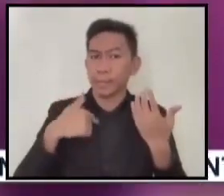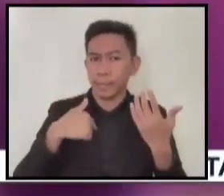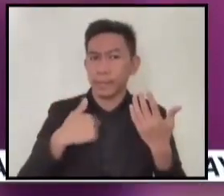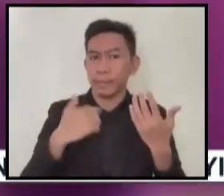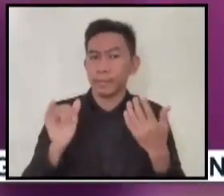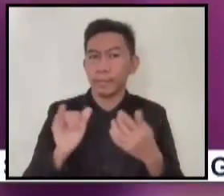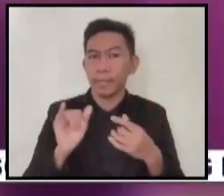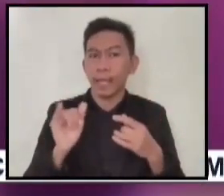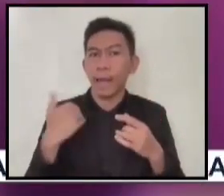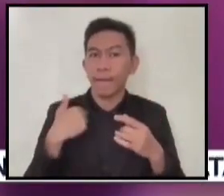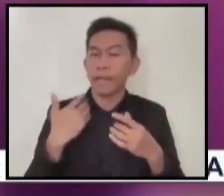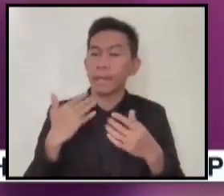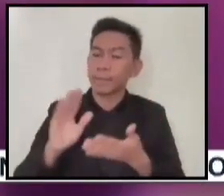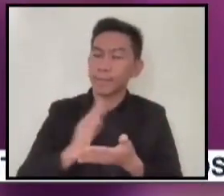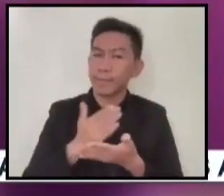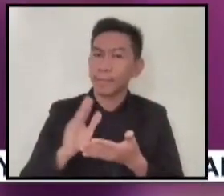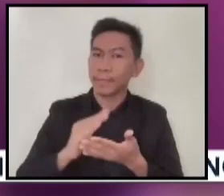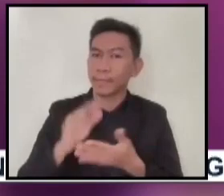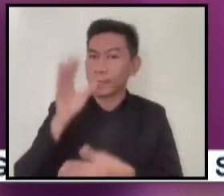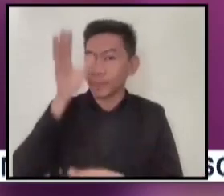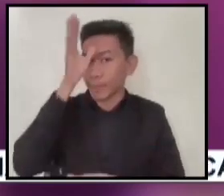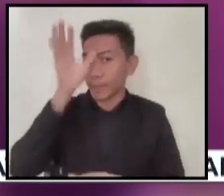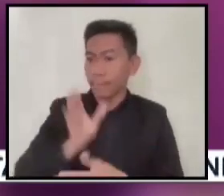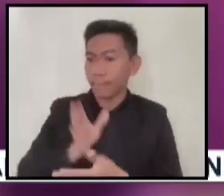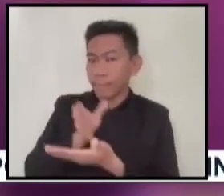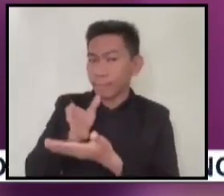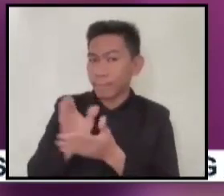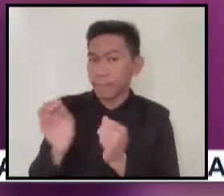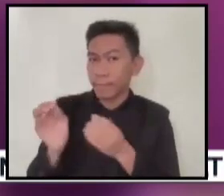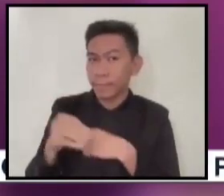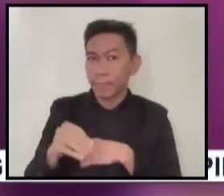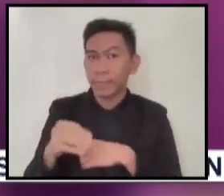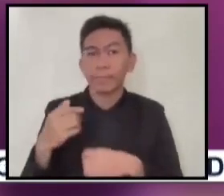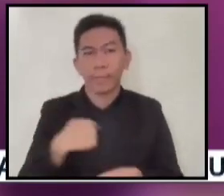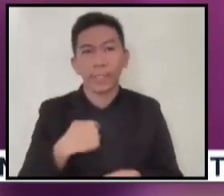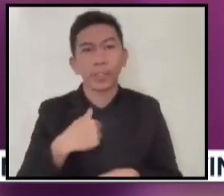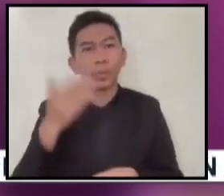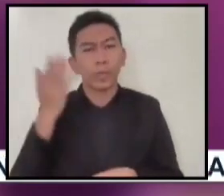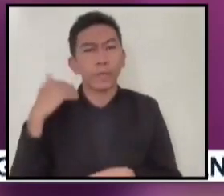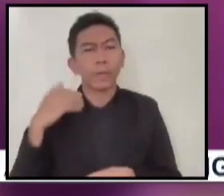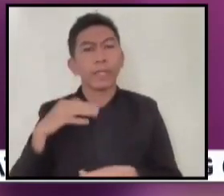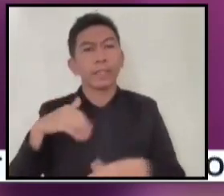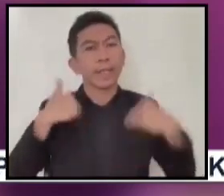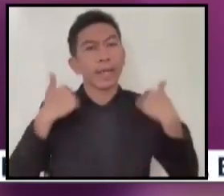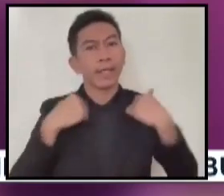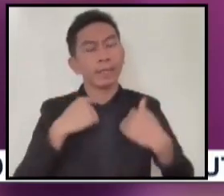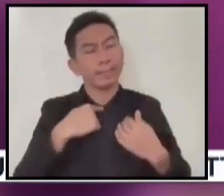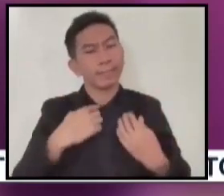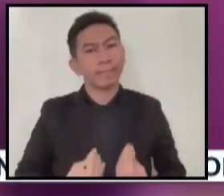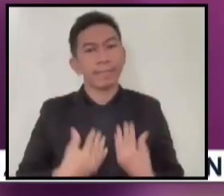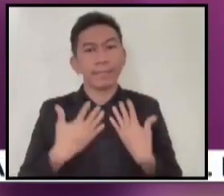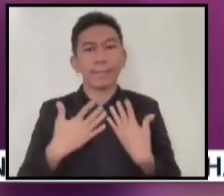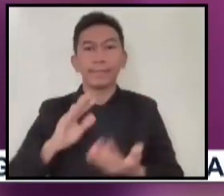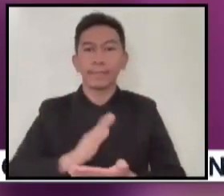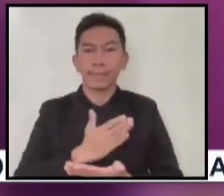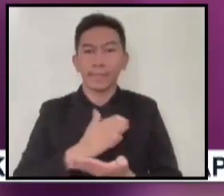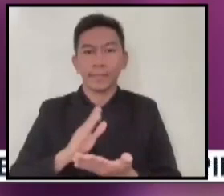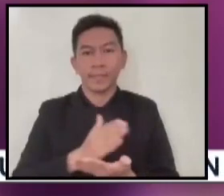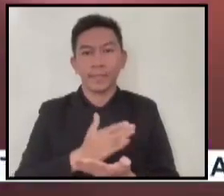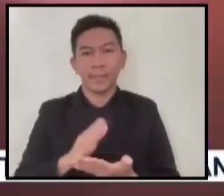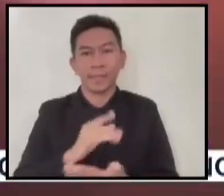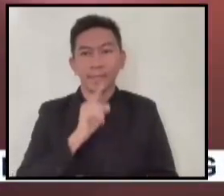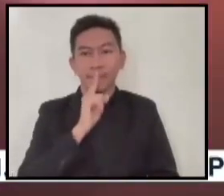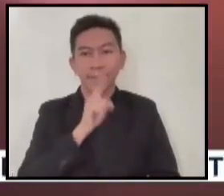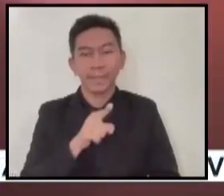office. Mm-hmm. So ever since I was young talaga, it has been my inspiration to sing. And I started my career